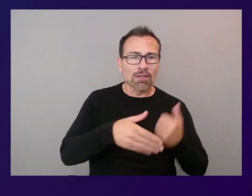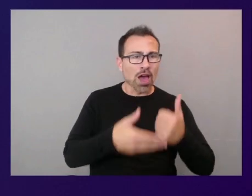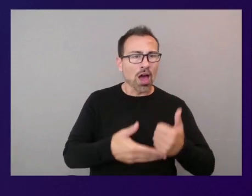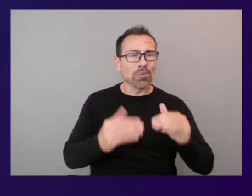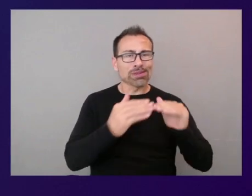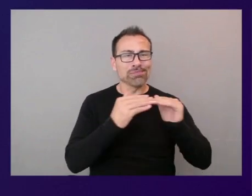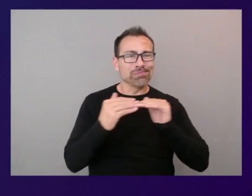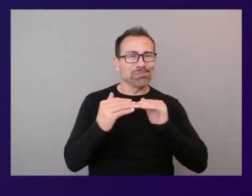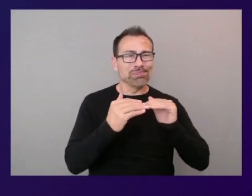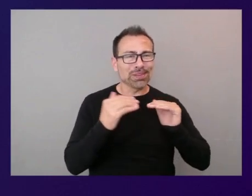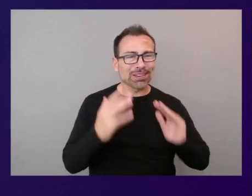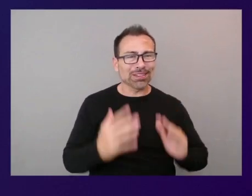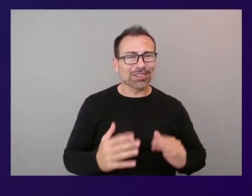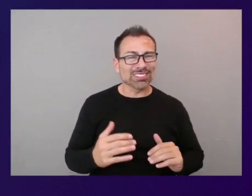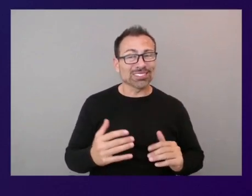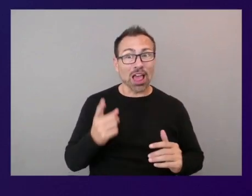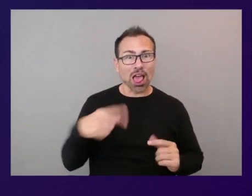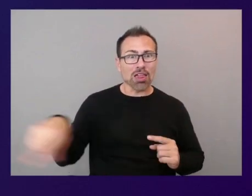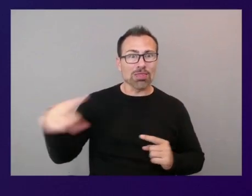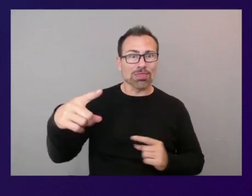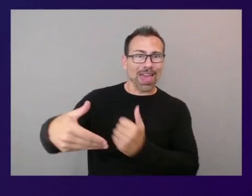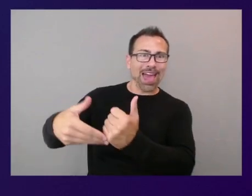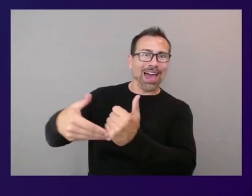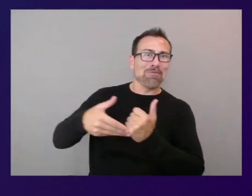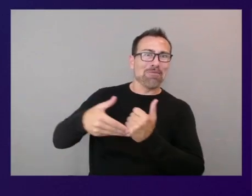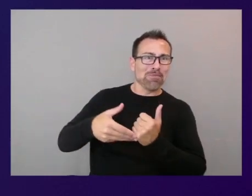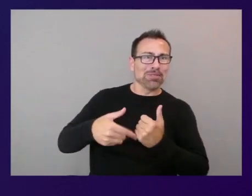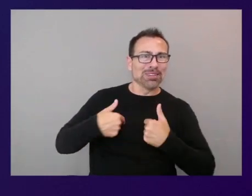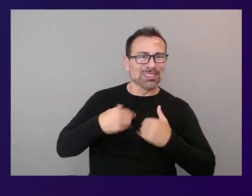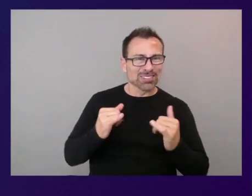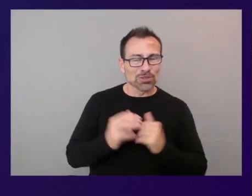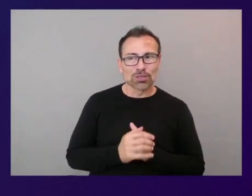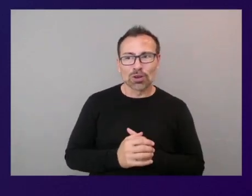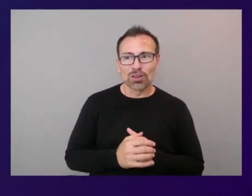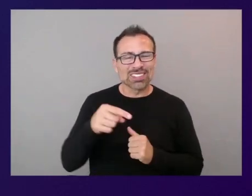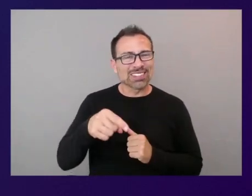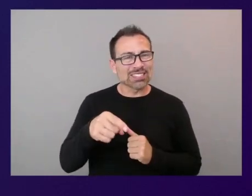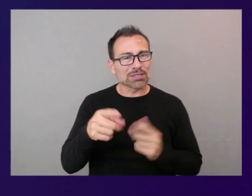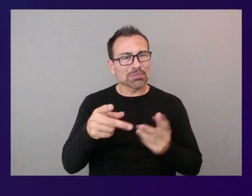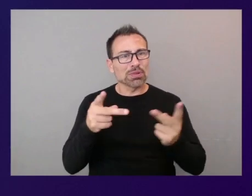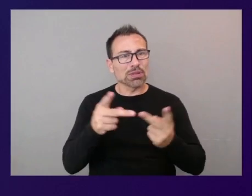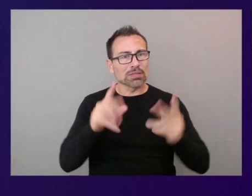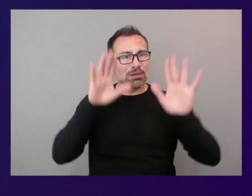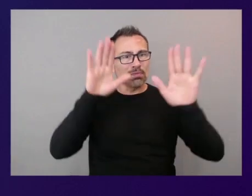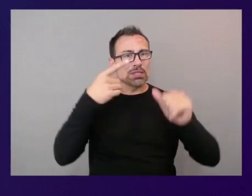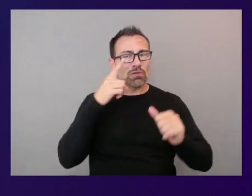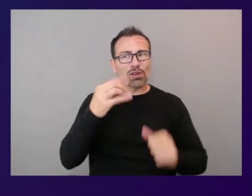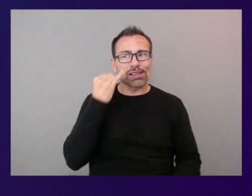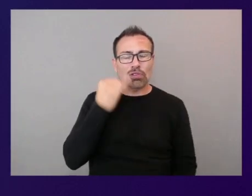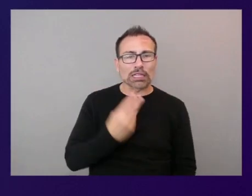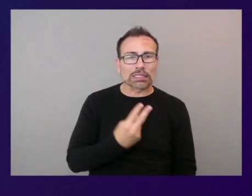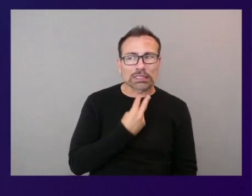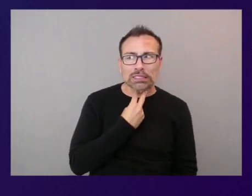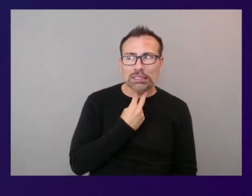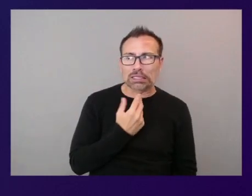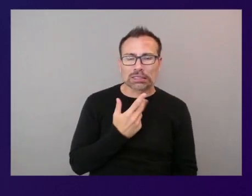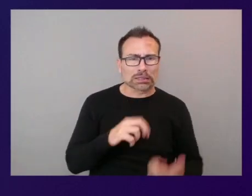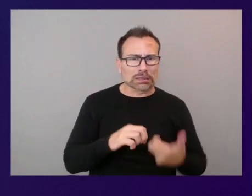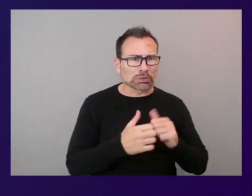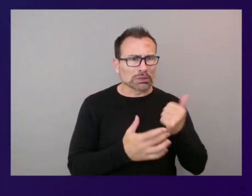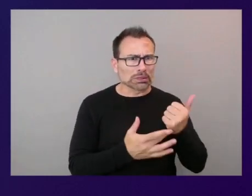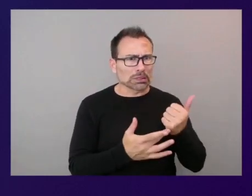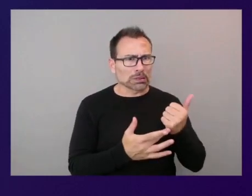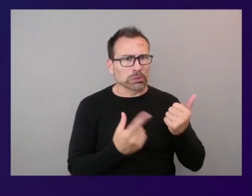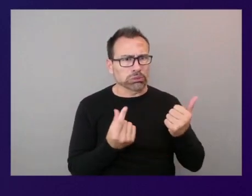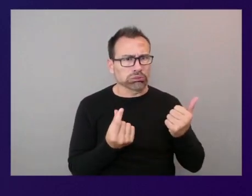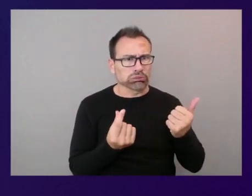them. It's an amazing place to get unstuck. If you're ever on a technical problem, chances are someone